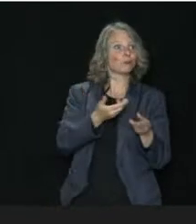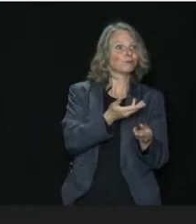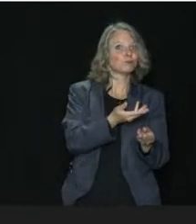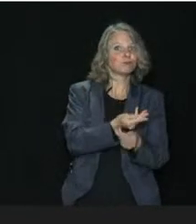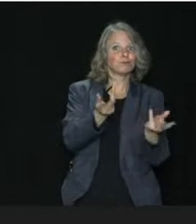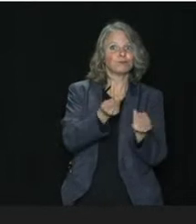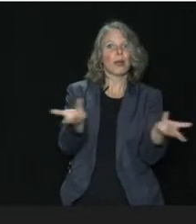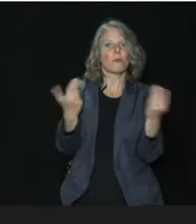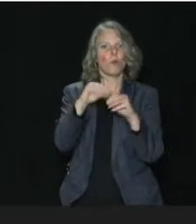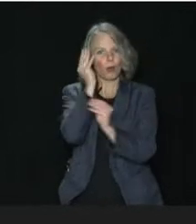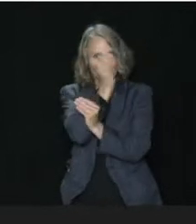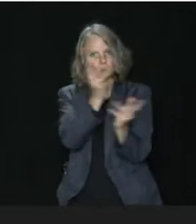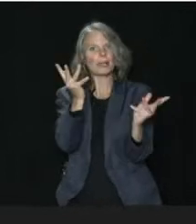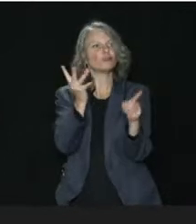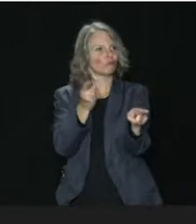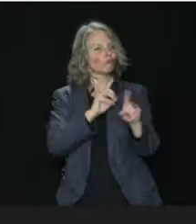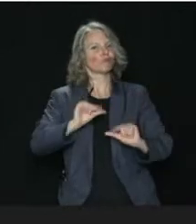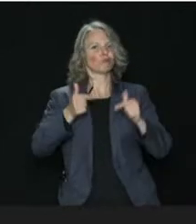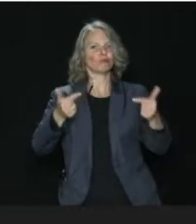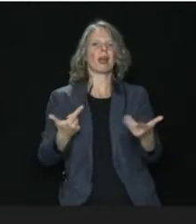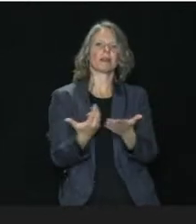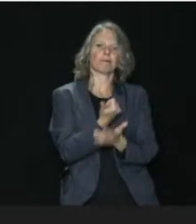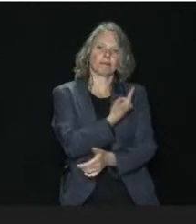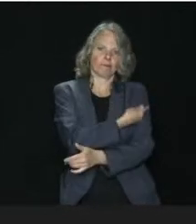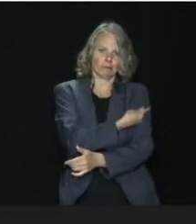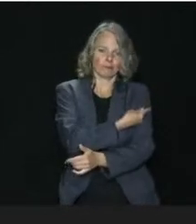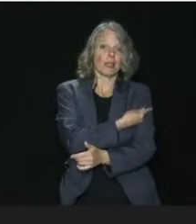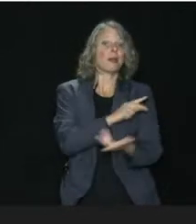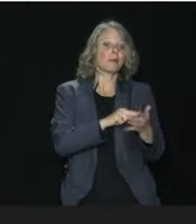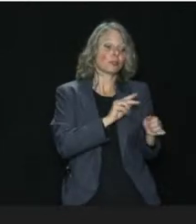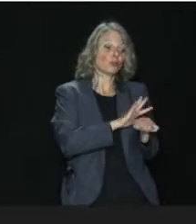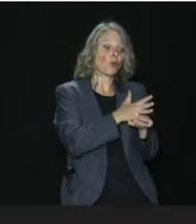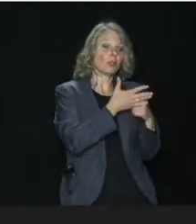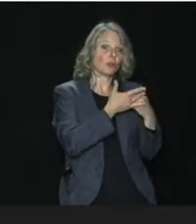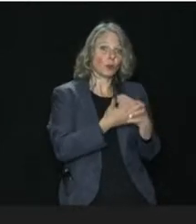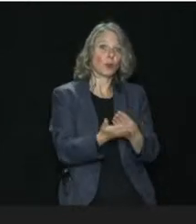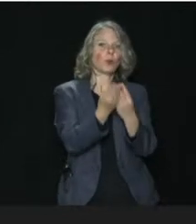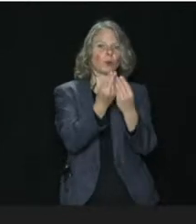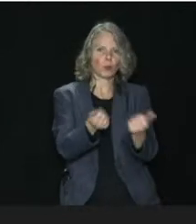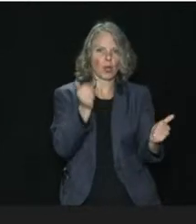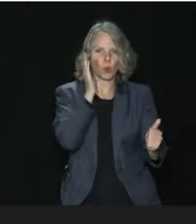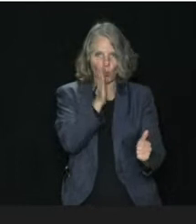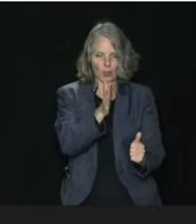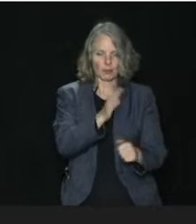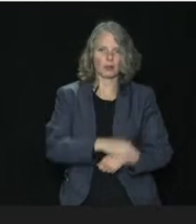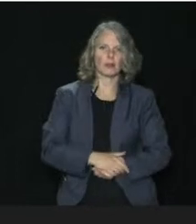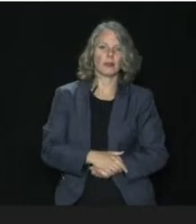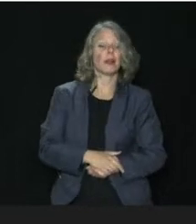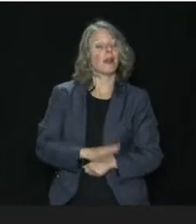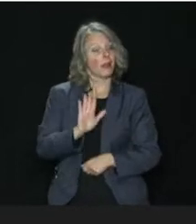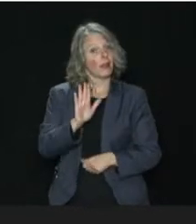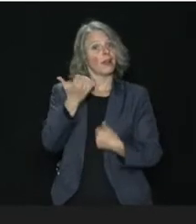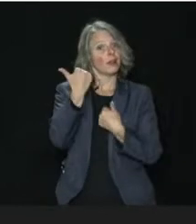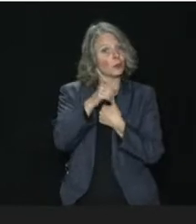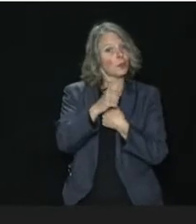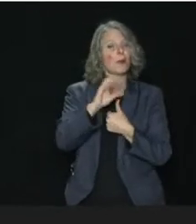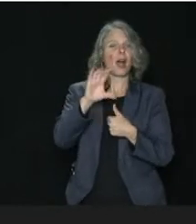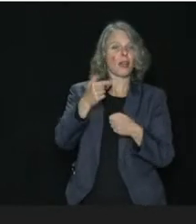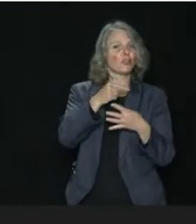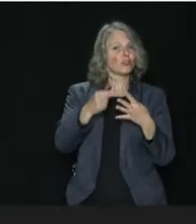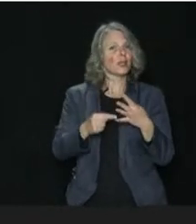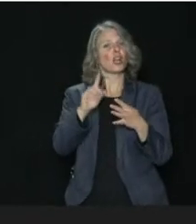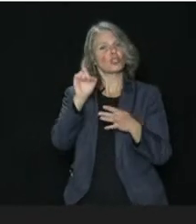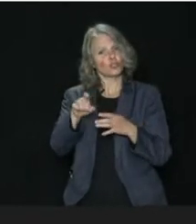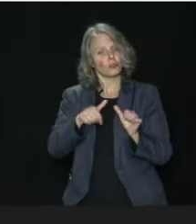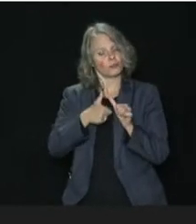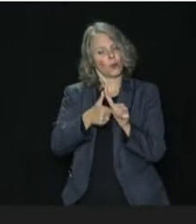taking action to end the COVID-19 pandemic in Canada. But let's not forget, there are also other things we all